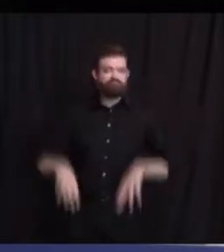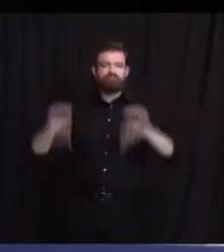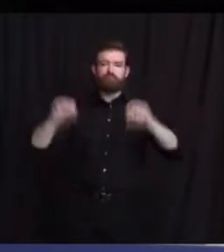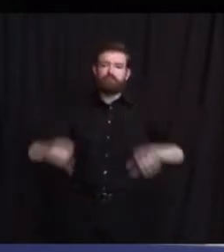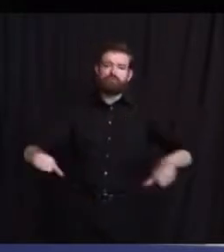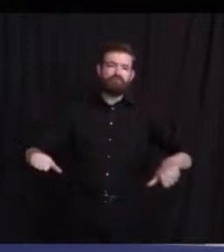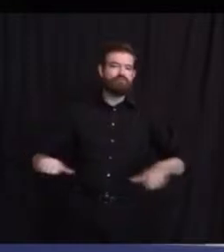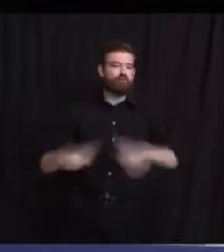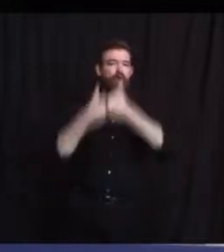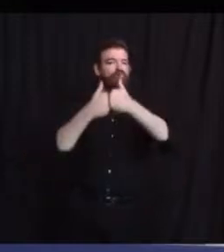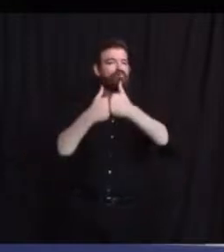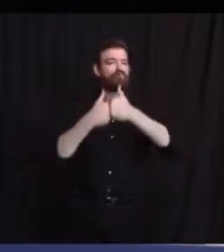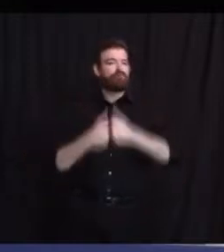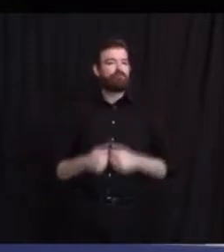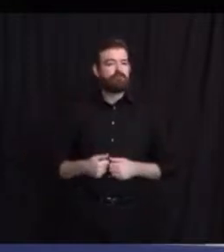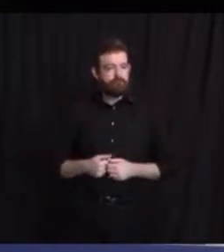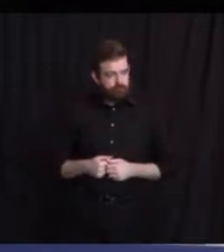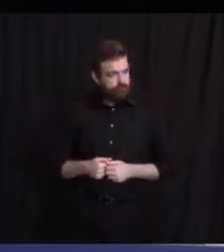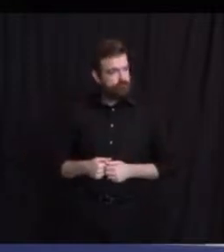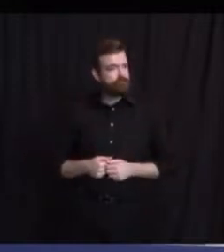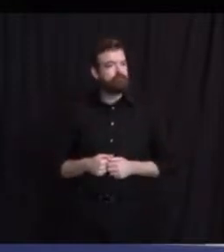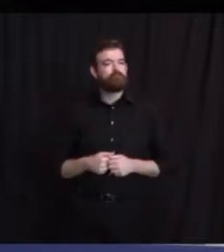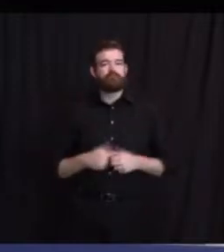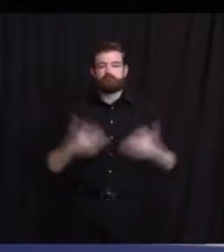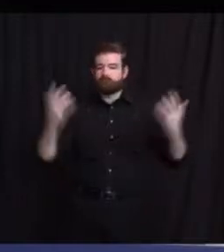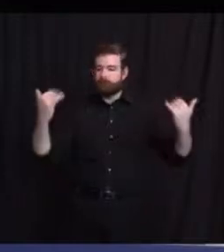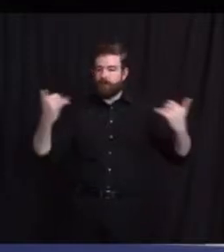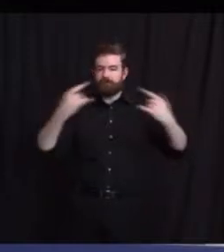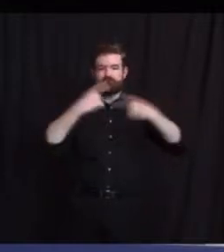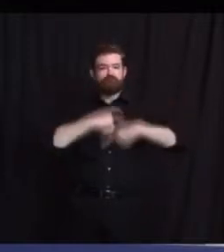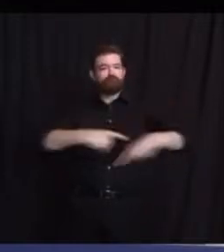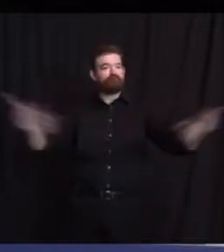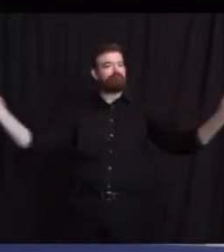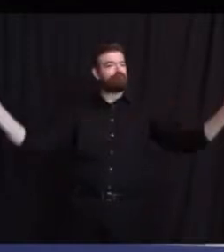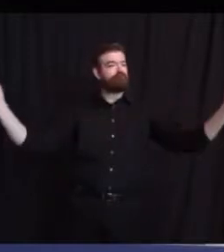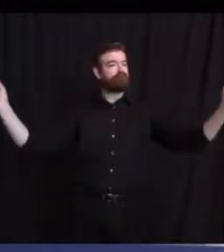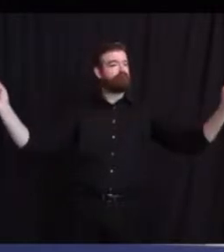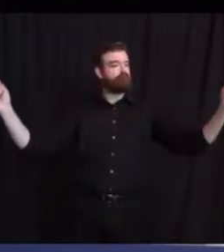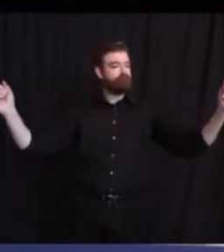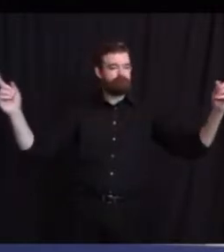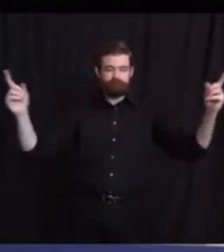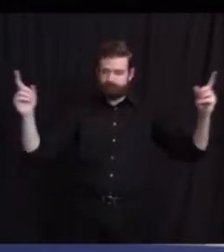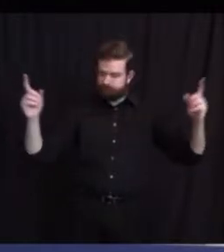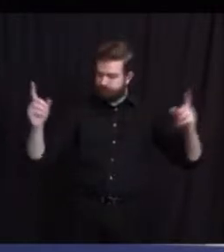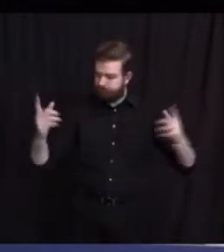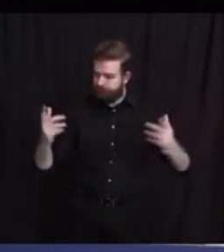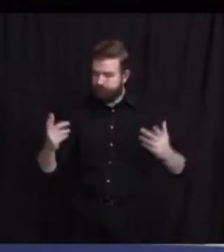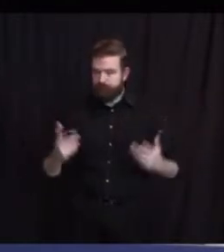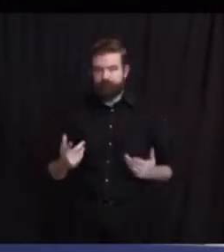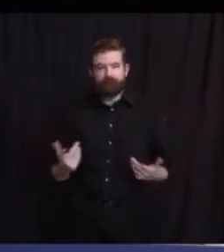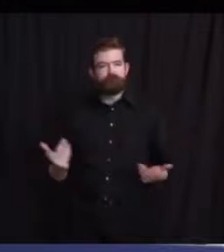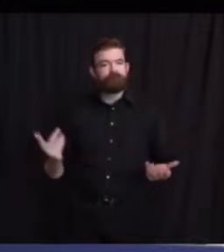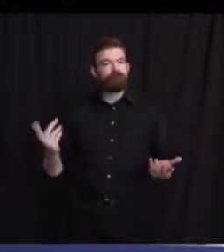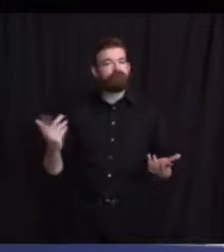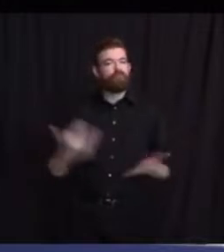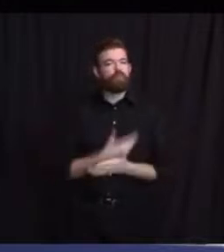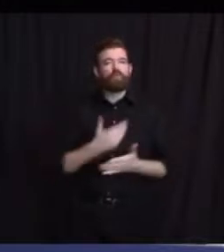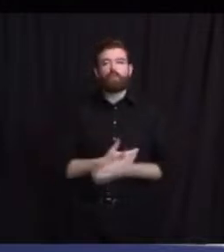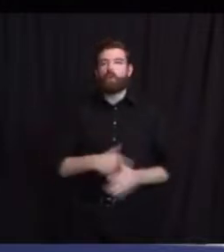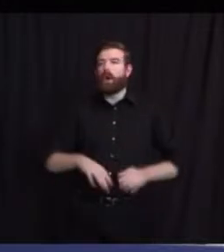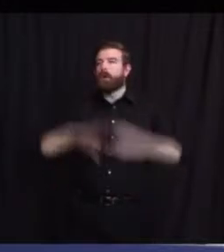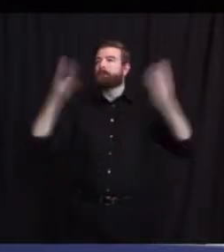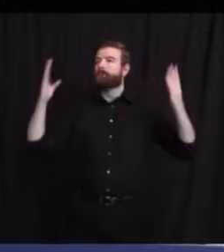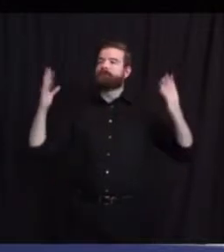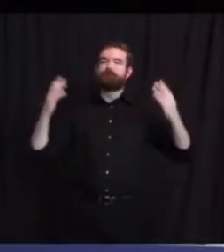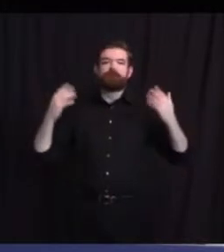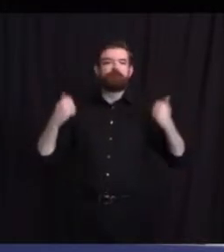we begin to adapt to the new normal in response to the COVID-19 pandemic. So thank you, Governor Murphy, and my fellow cabinet members